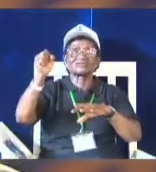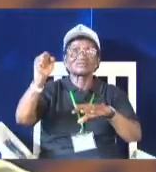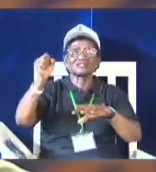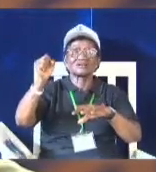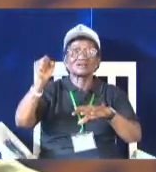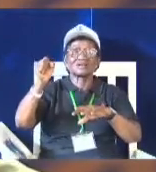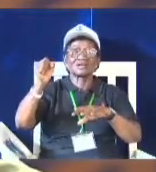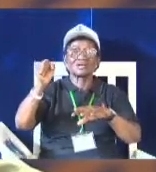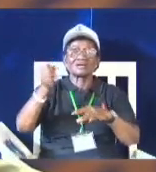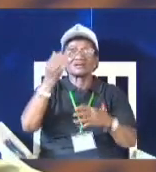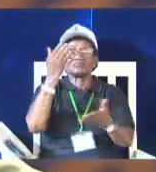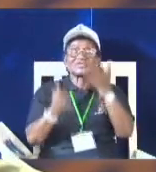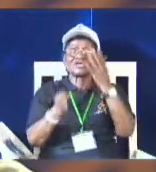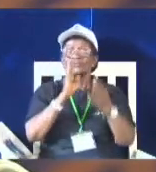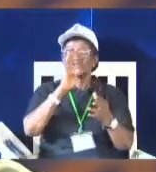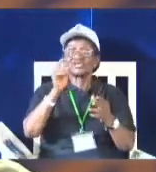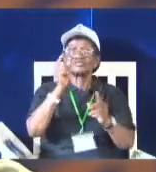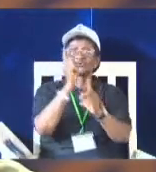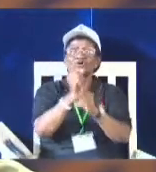could be just one.